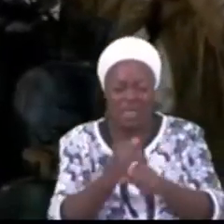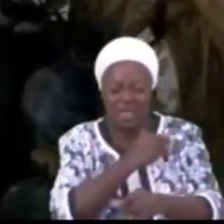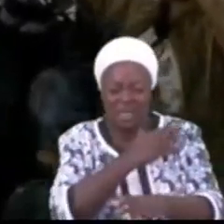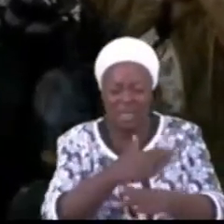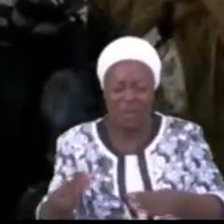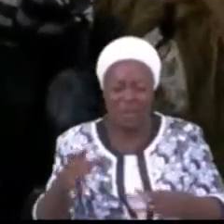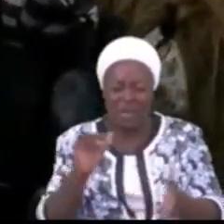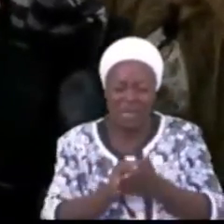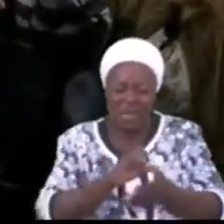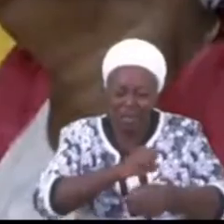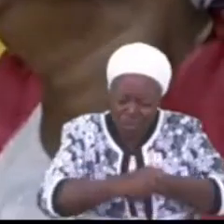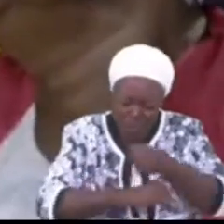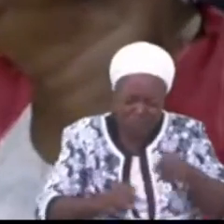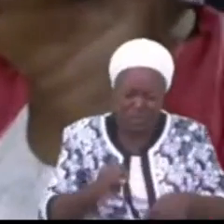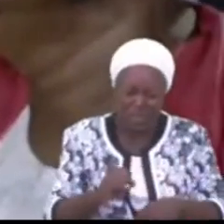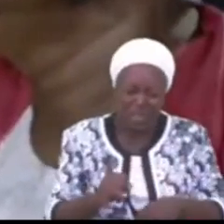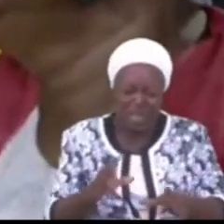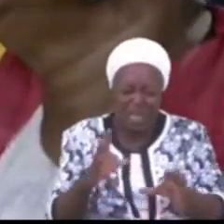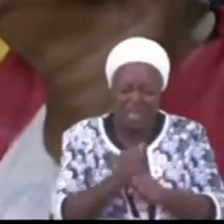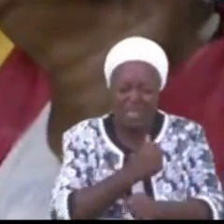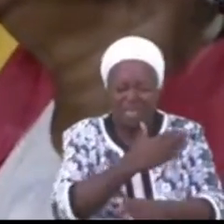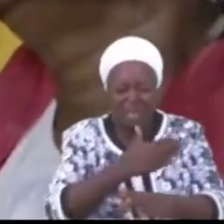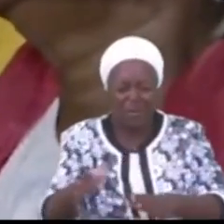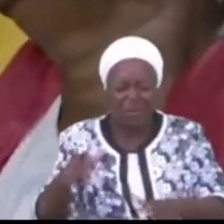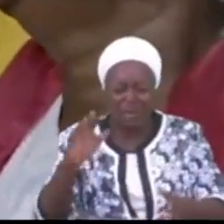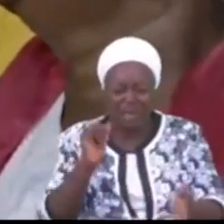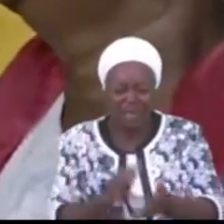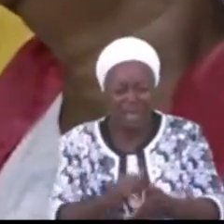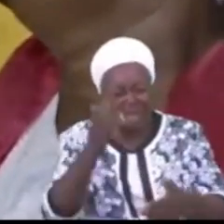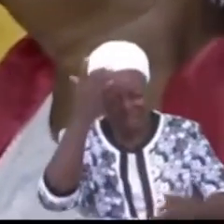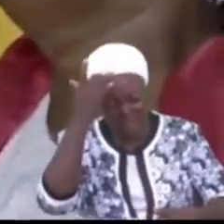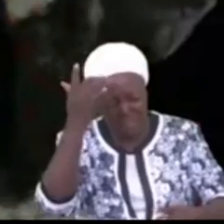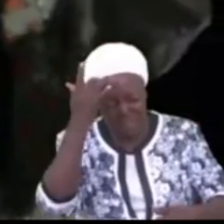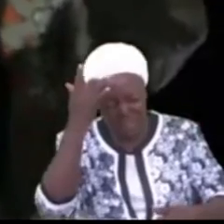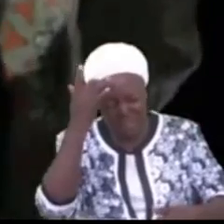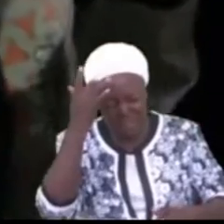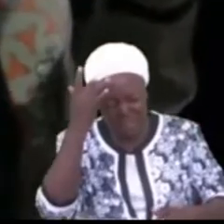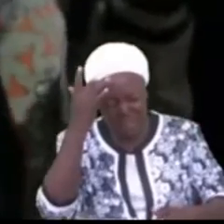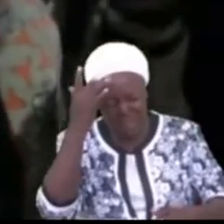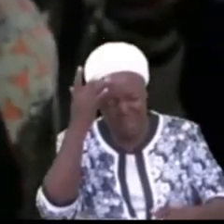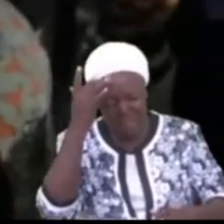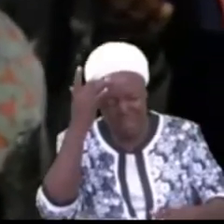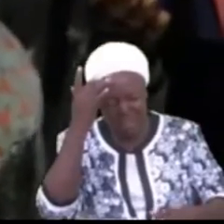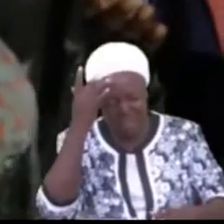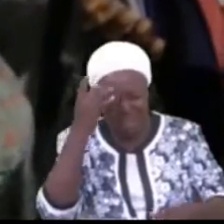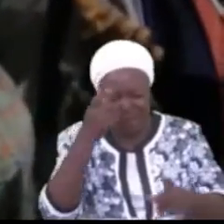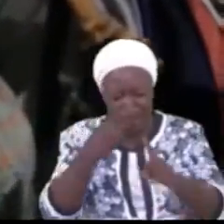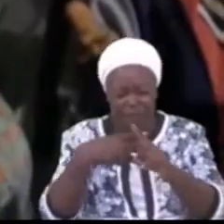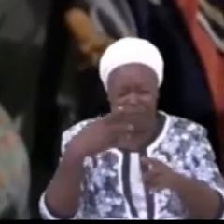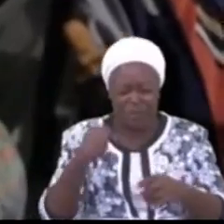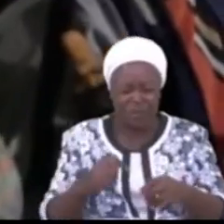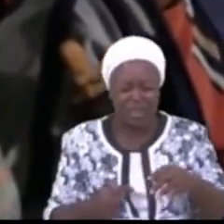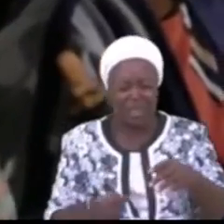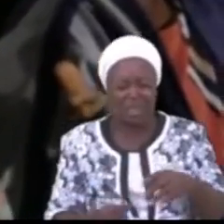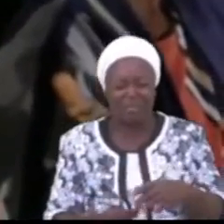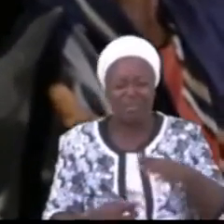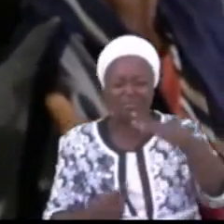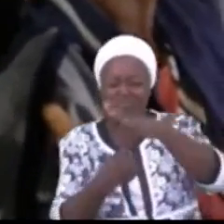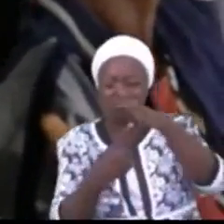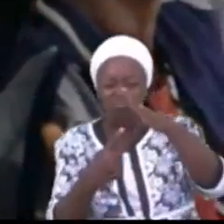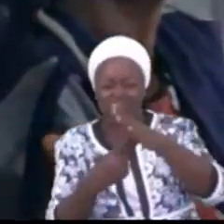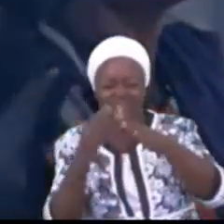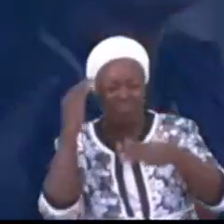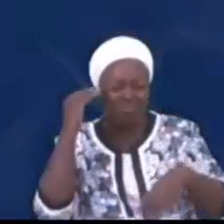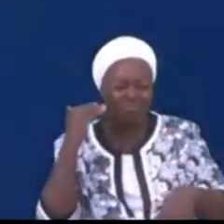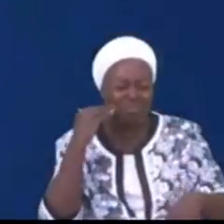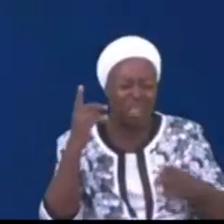that suffering. Take away that sickness. From the top of the head to